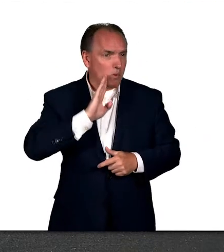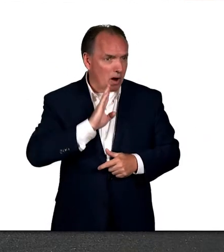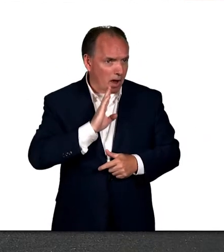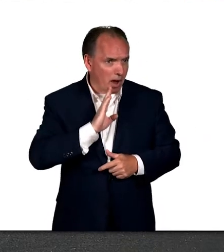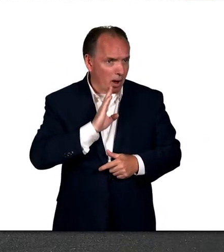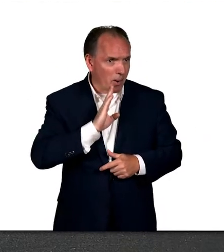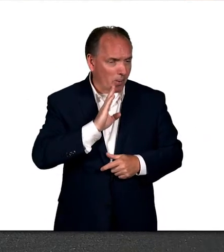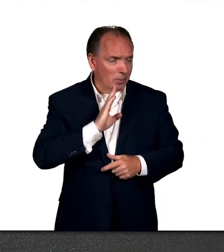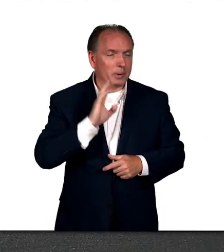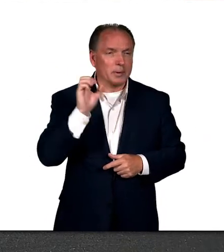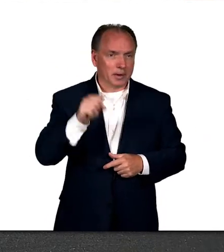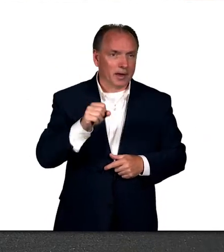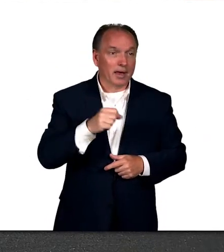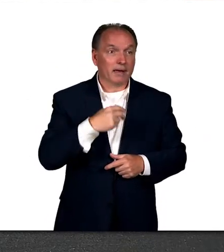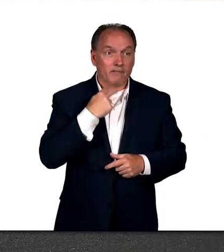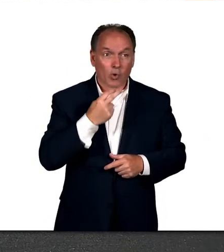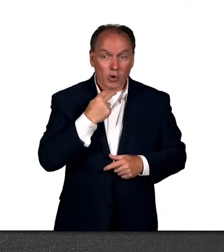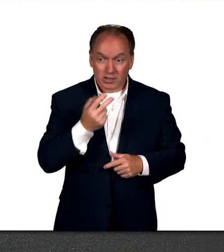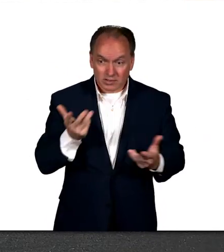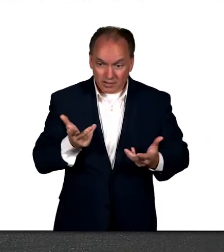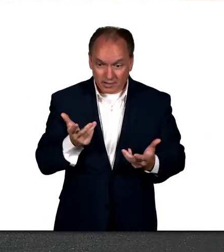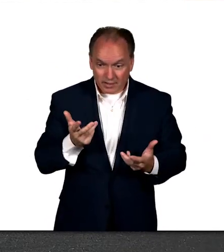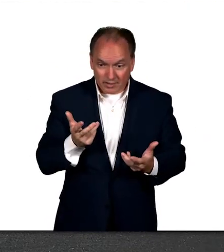brown, and it says...